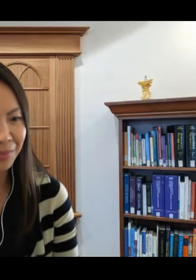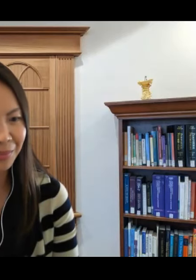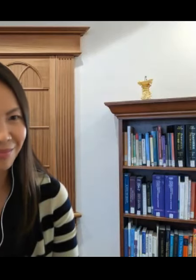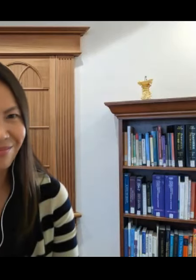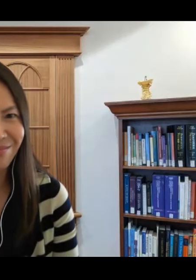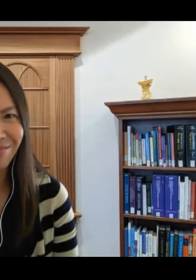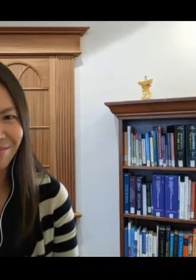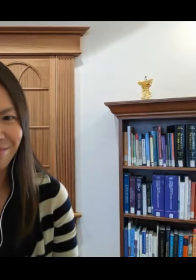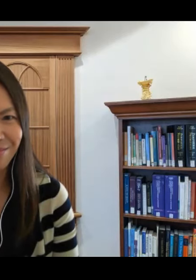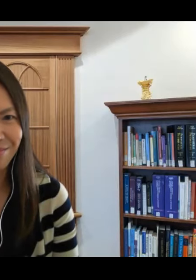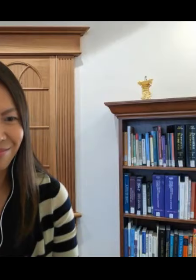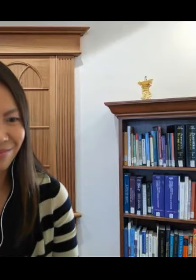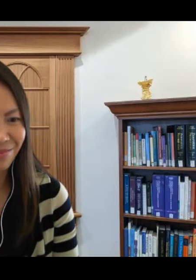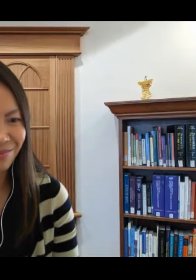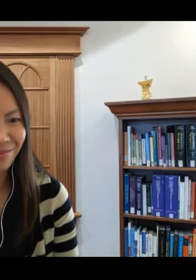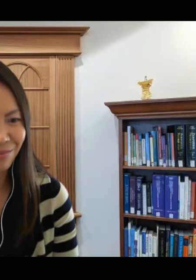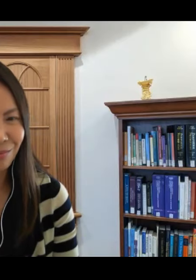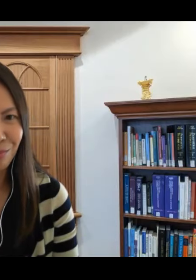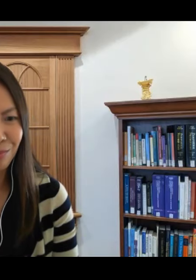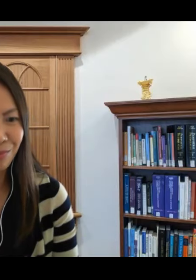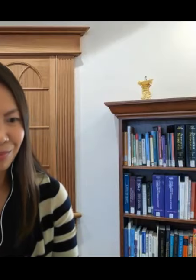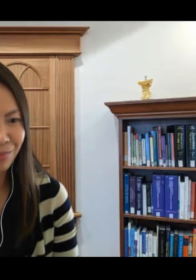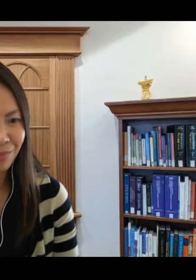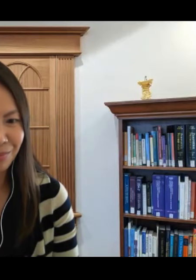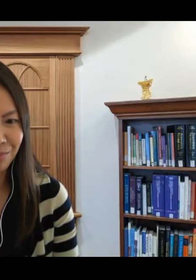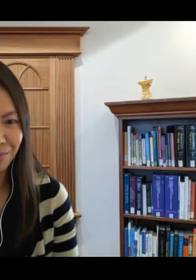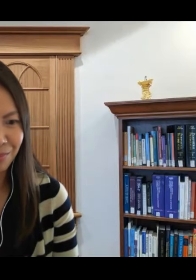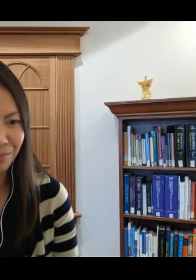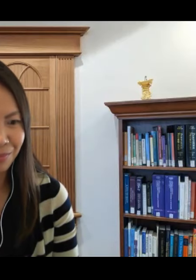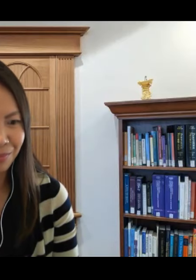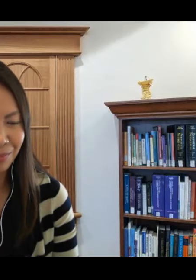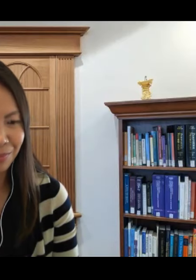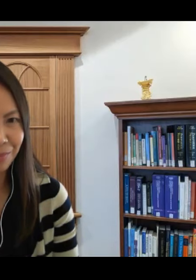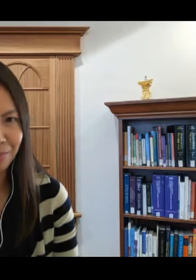Thank you so much for that introduction. Let me just pull up my slides.